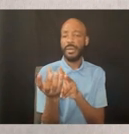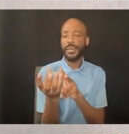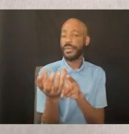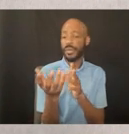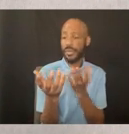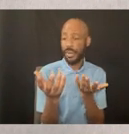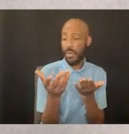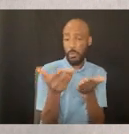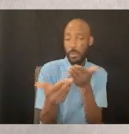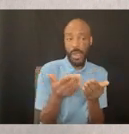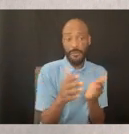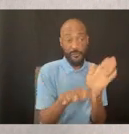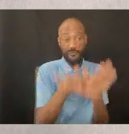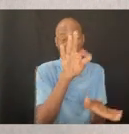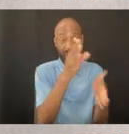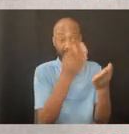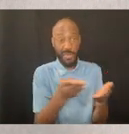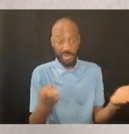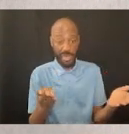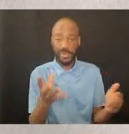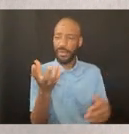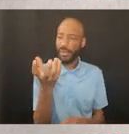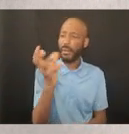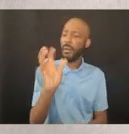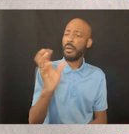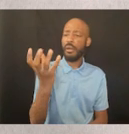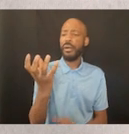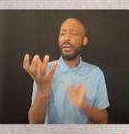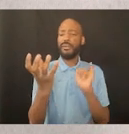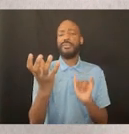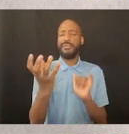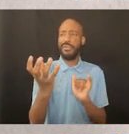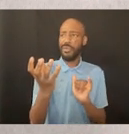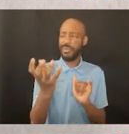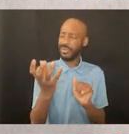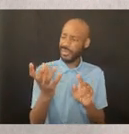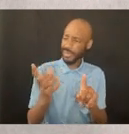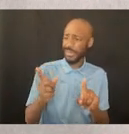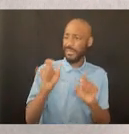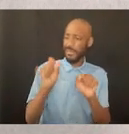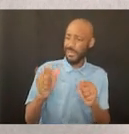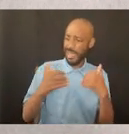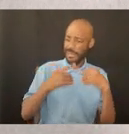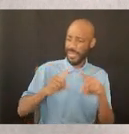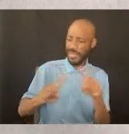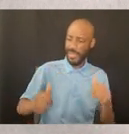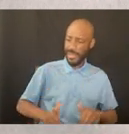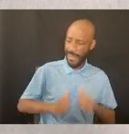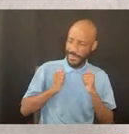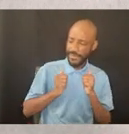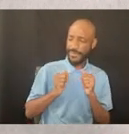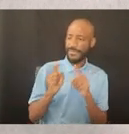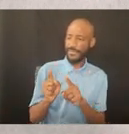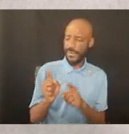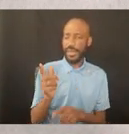found objects they're using in a different light. Yeah, they don't see it, and they start to